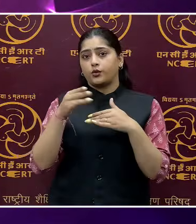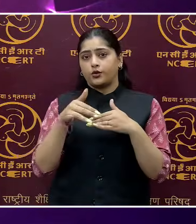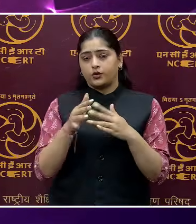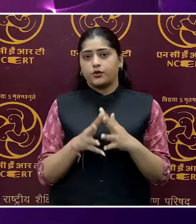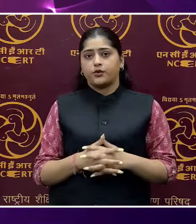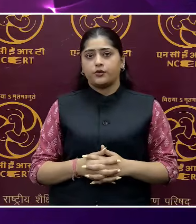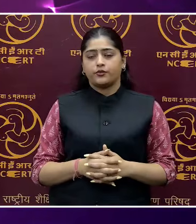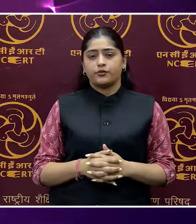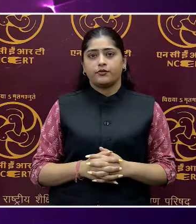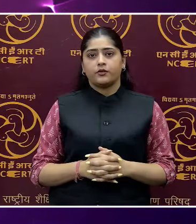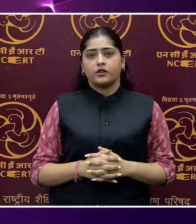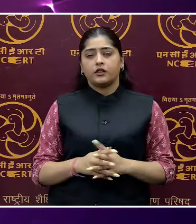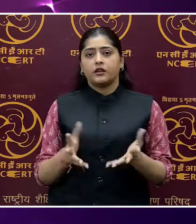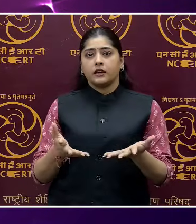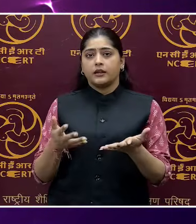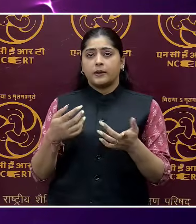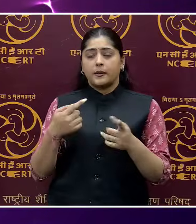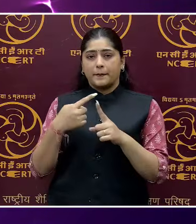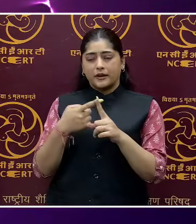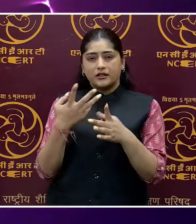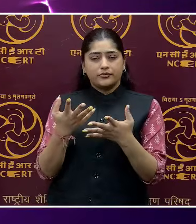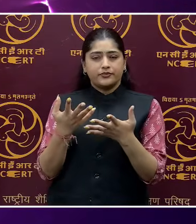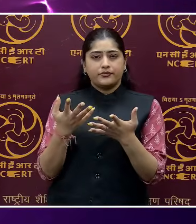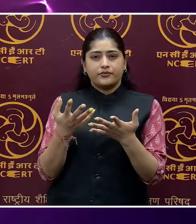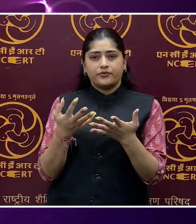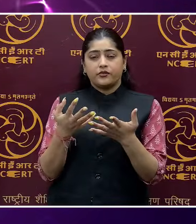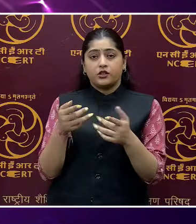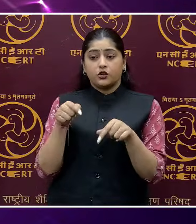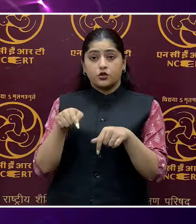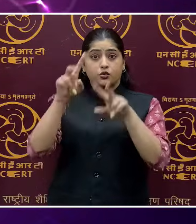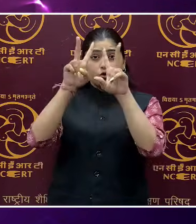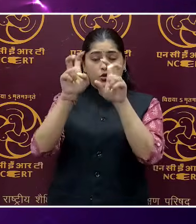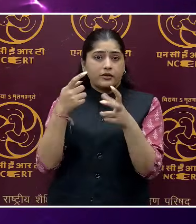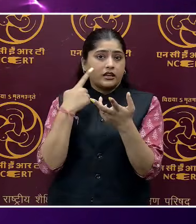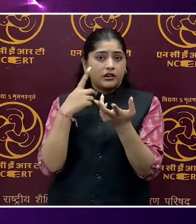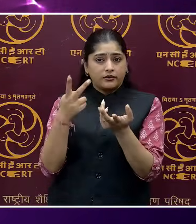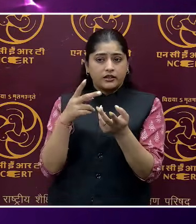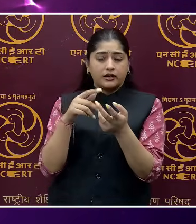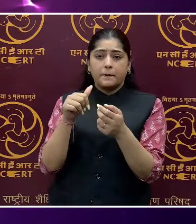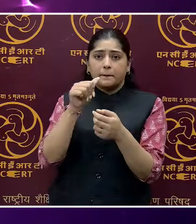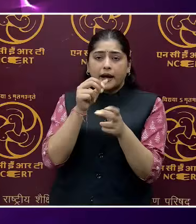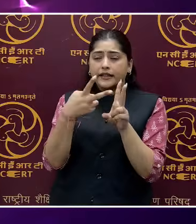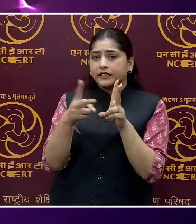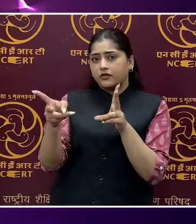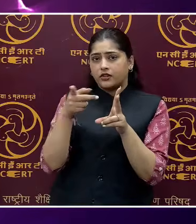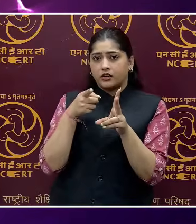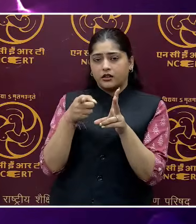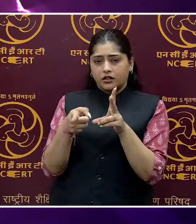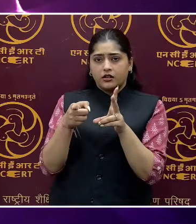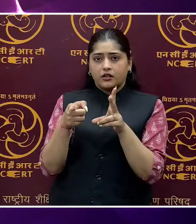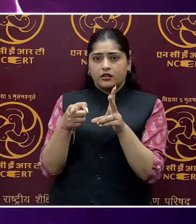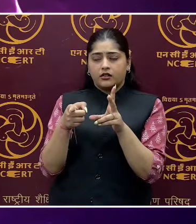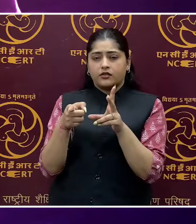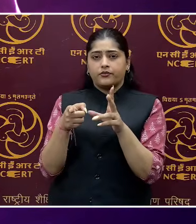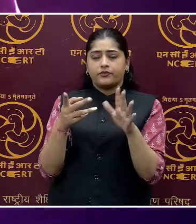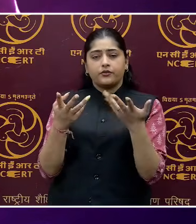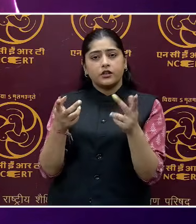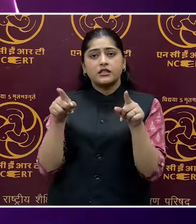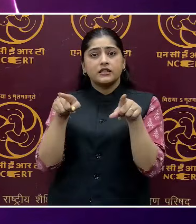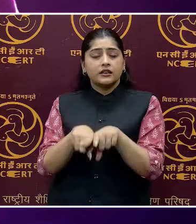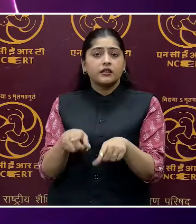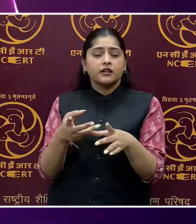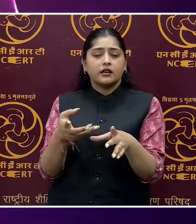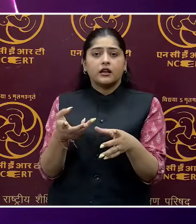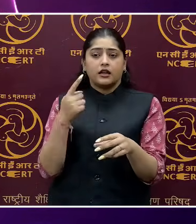definite shape and exhibit strong so the topic is liquids have high liquids have definite volume. Yes. So if